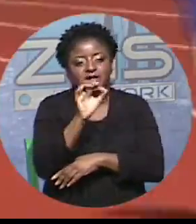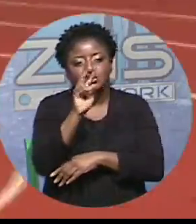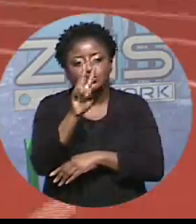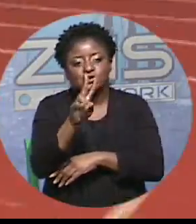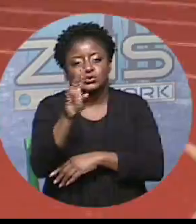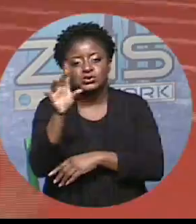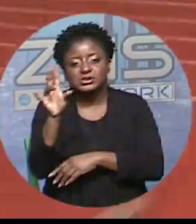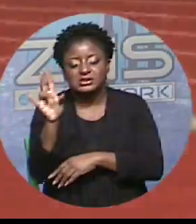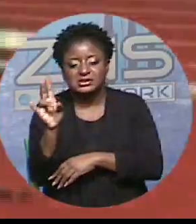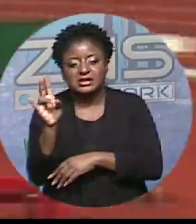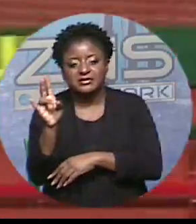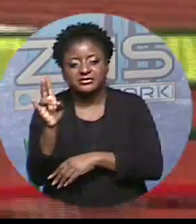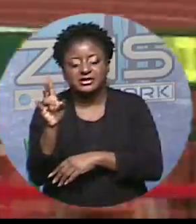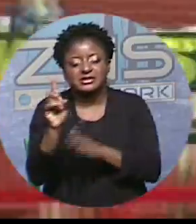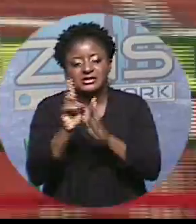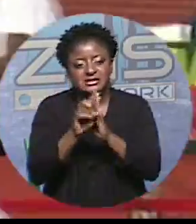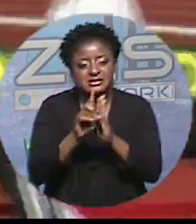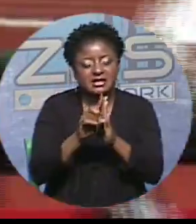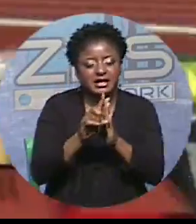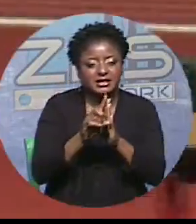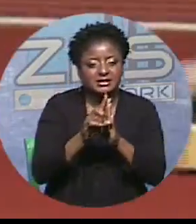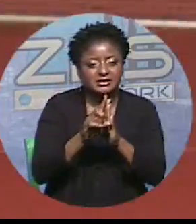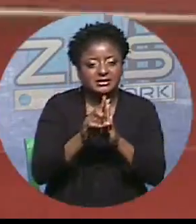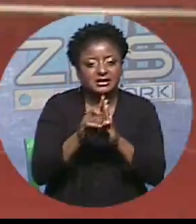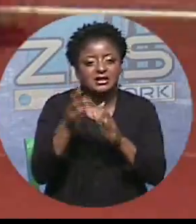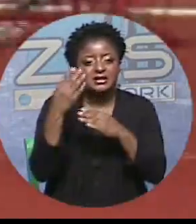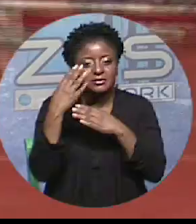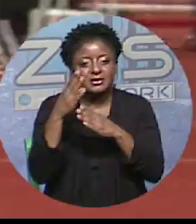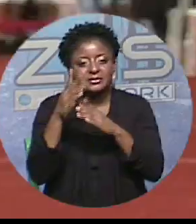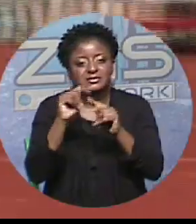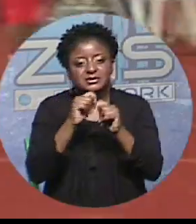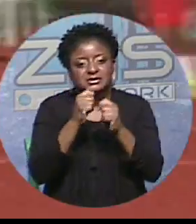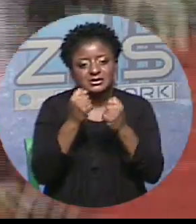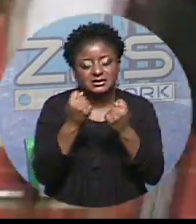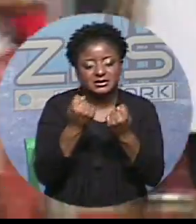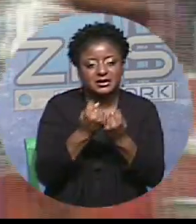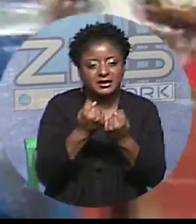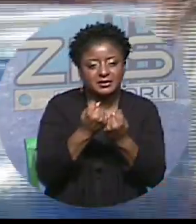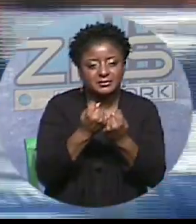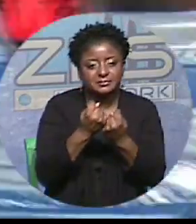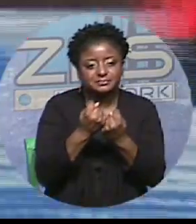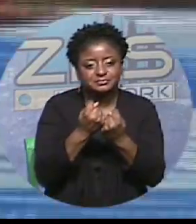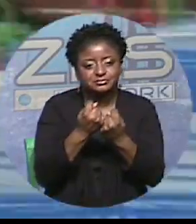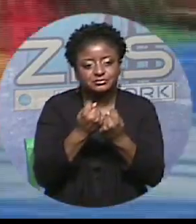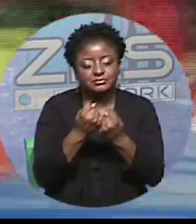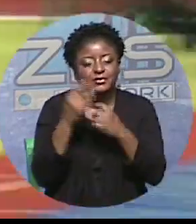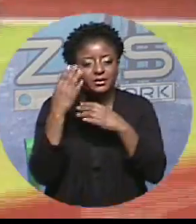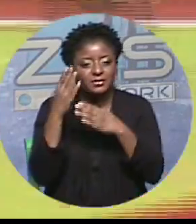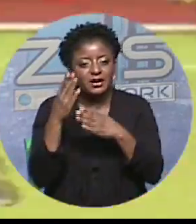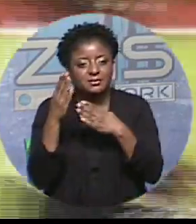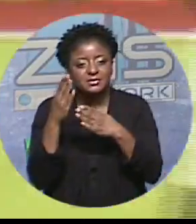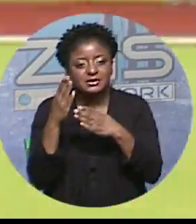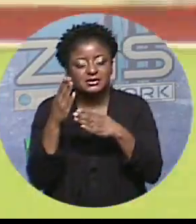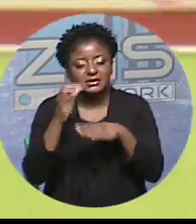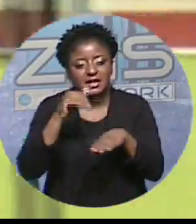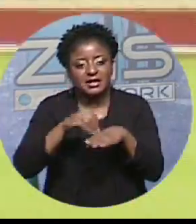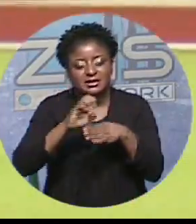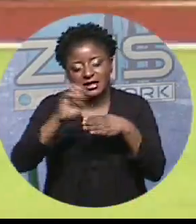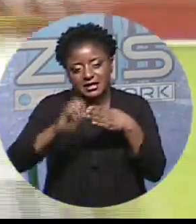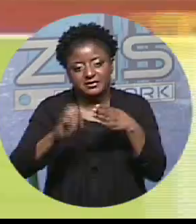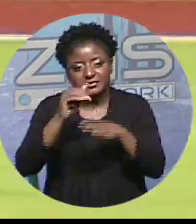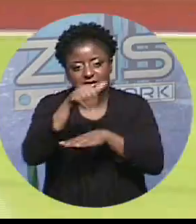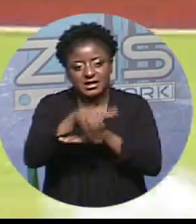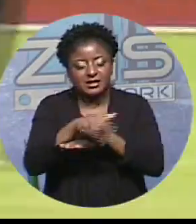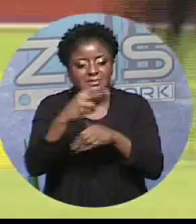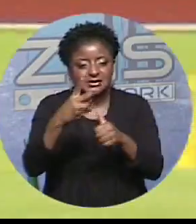That team included Samson Colbrook, Kenyu Penniman, Javon Martin, and Kendrick Thompson. The Bahamas at the end of the night was in second place